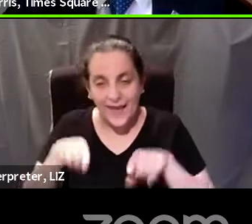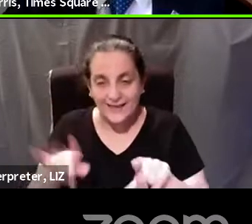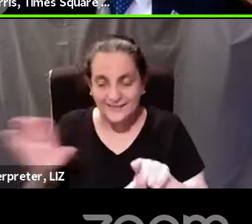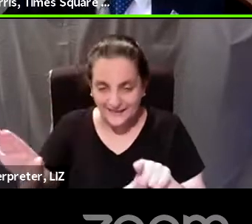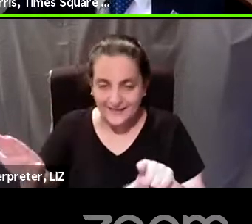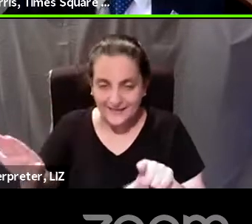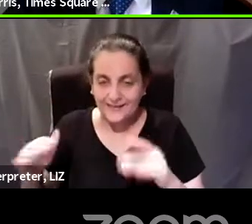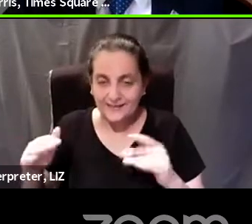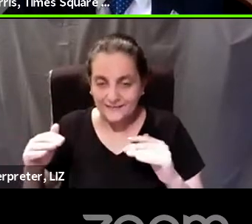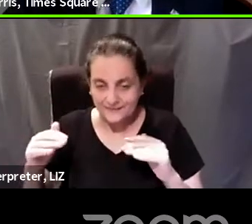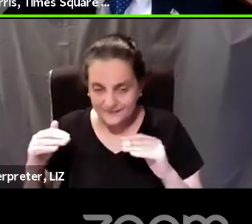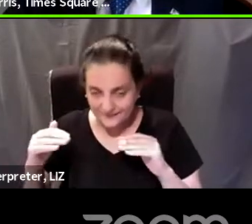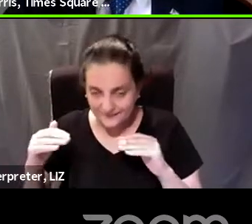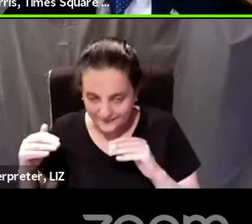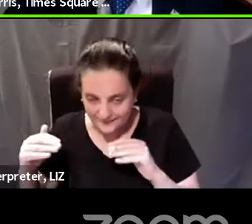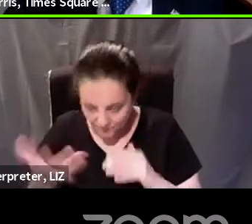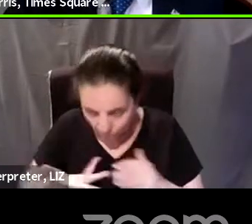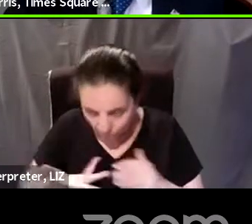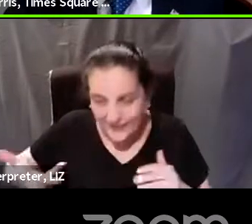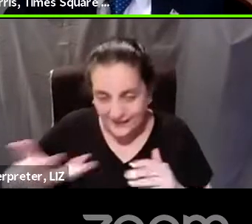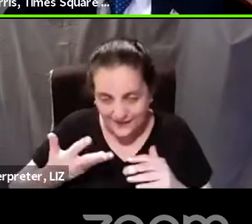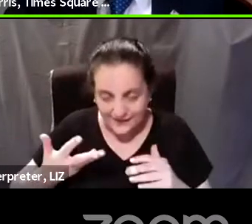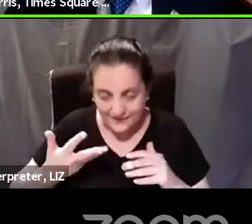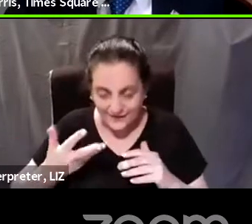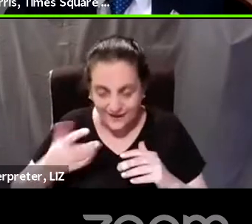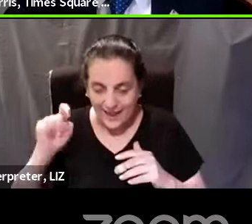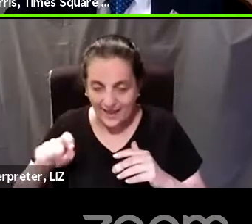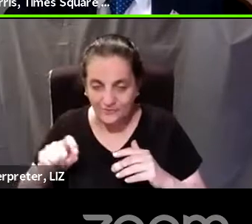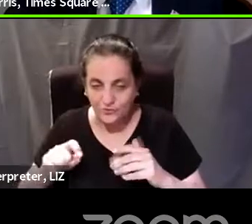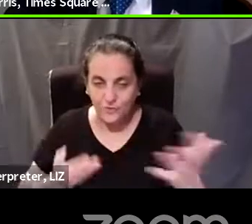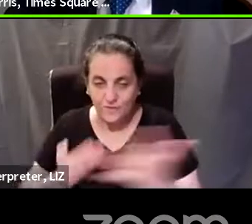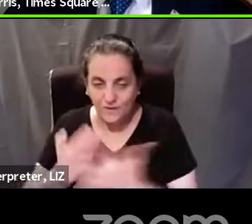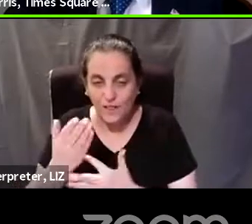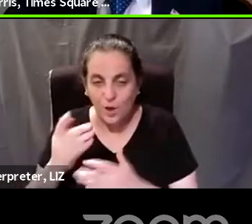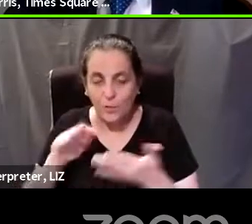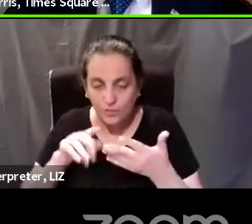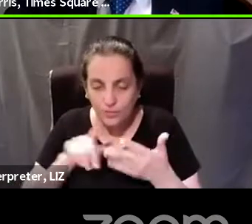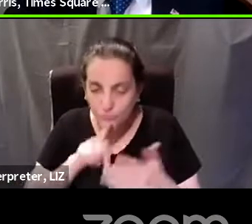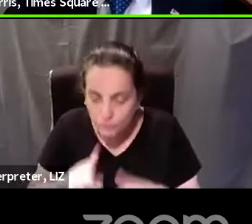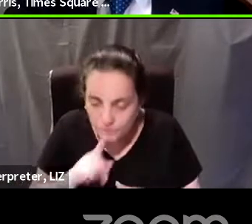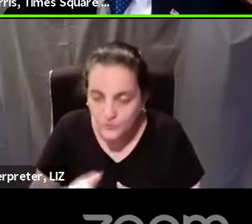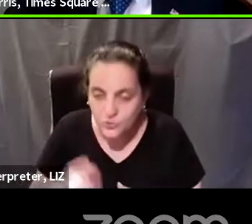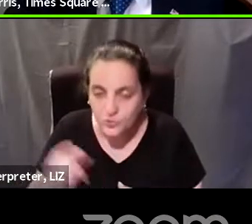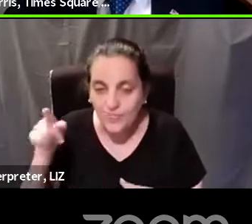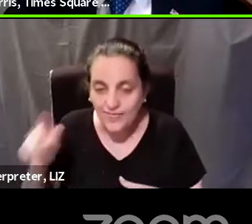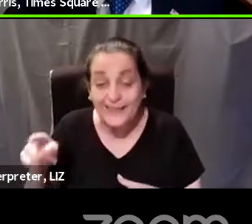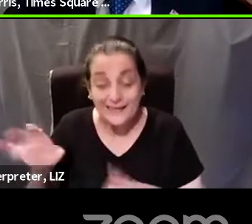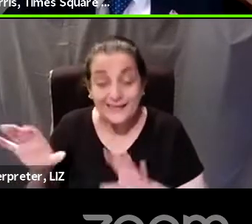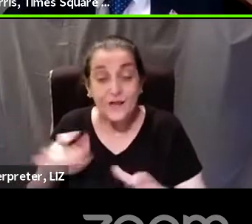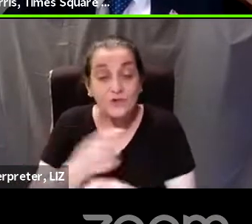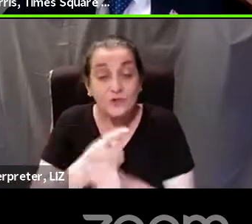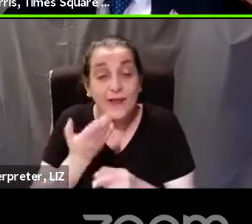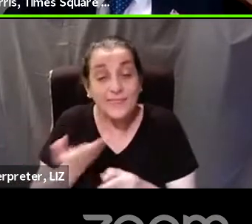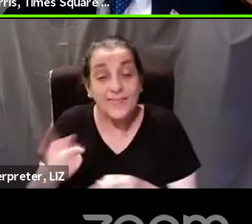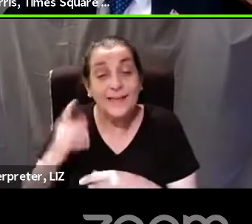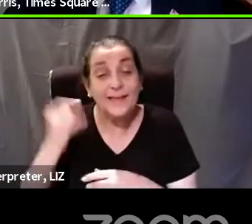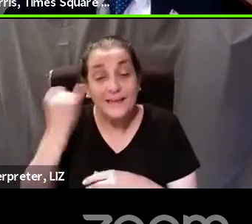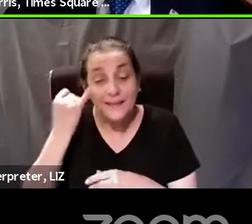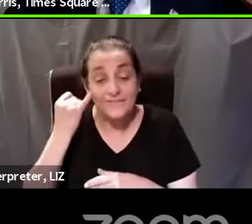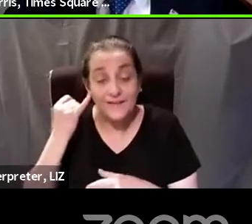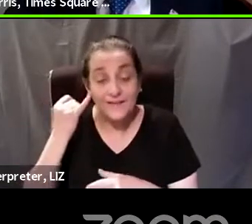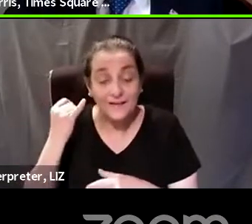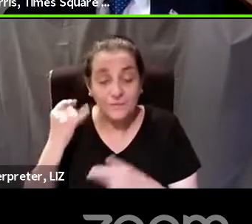constituents, we need to just follow through and make sure that he does the right things. And I think that that's going to happen. I am also